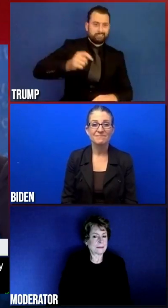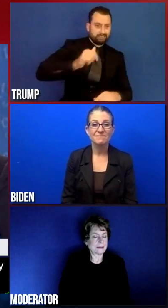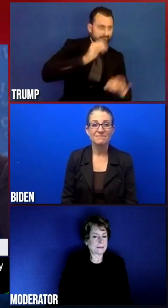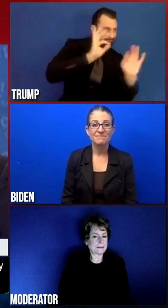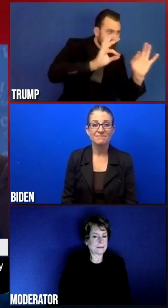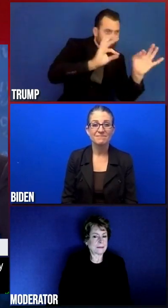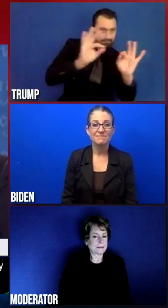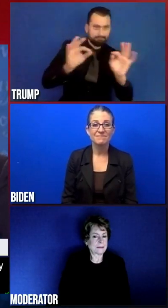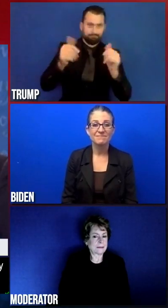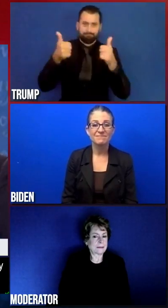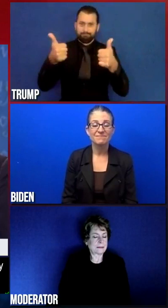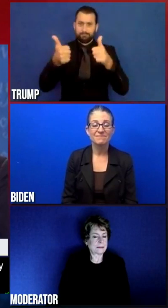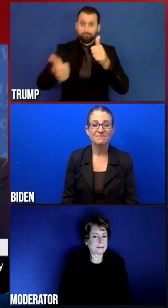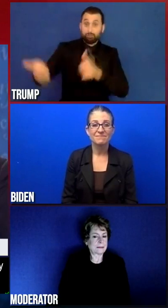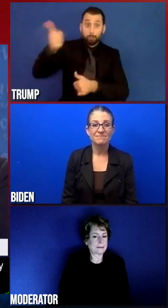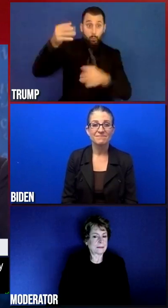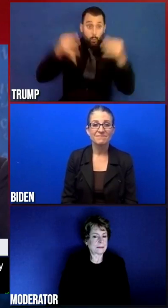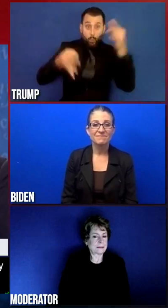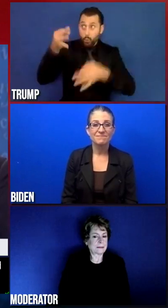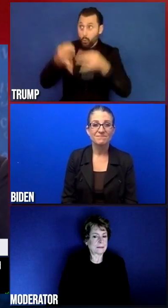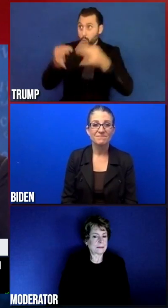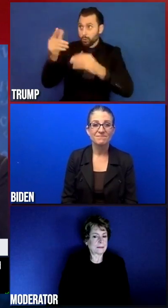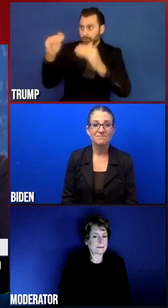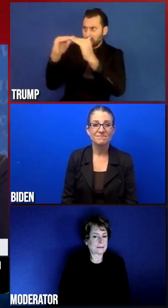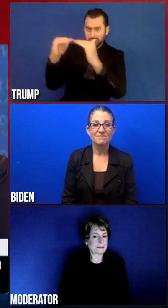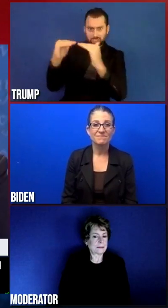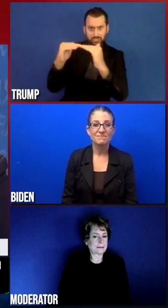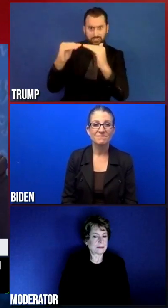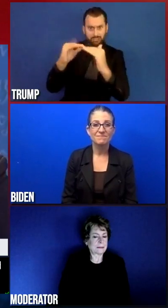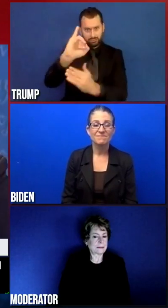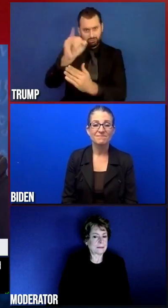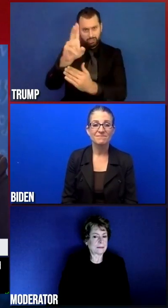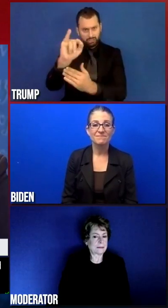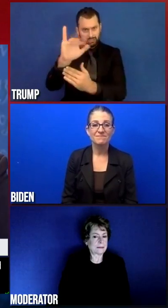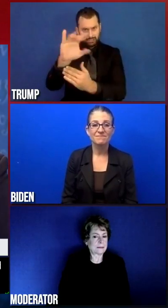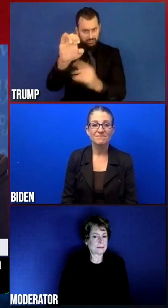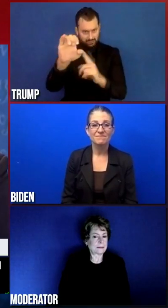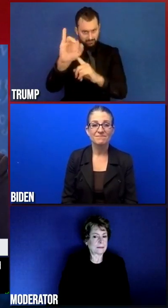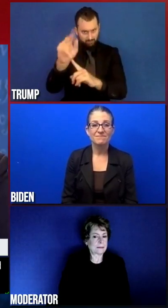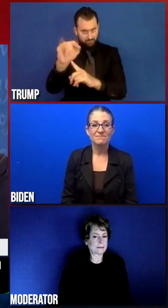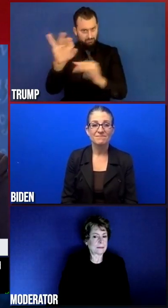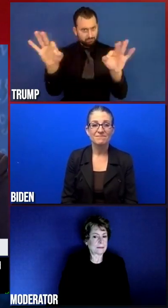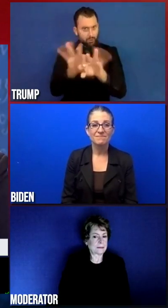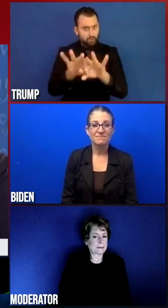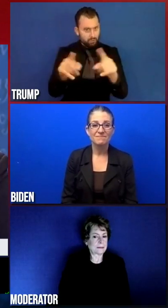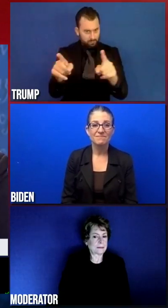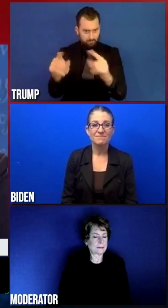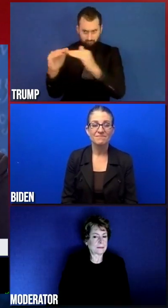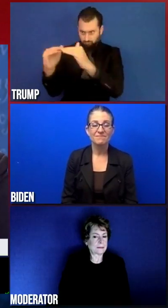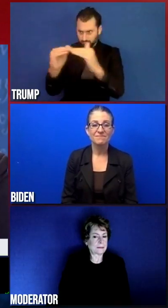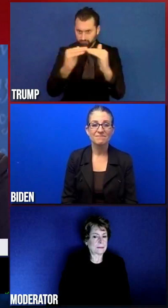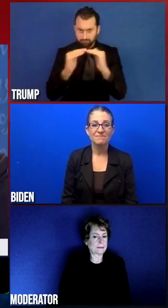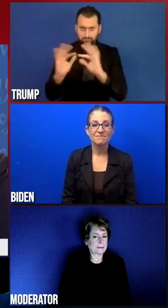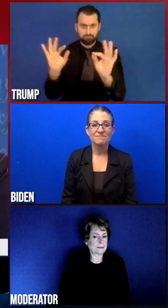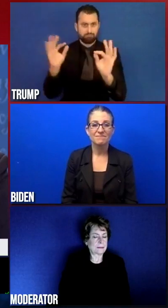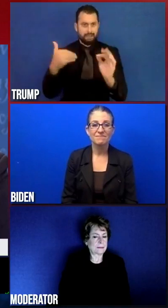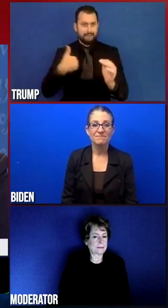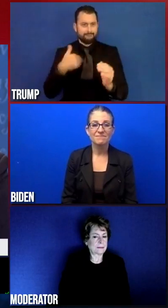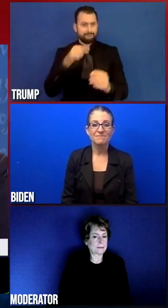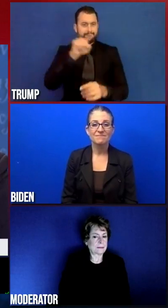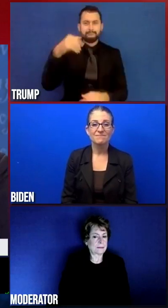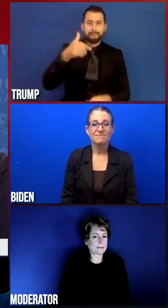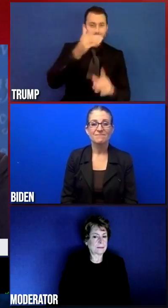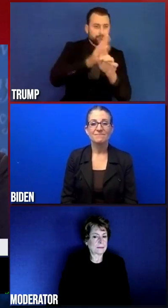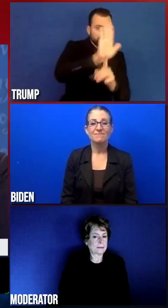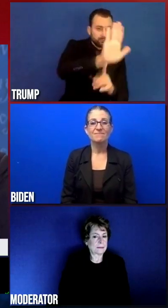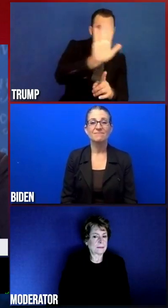the likes of which very few people, and you know one of the reasons I'll have so many judges? Because President Obama and him left me